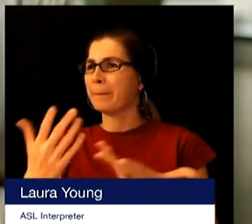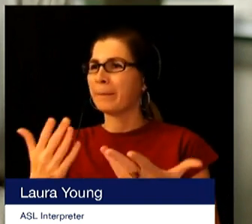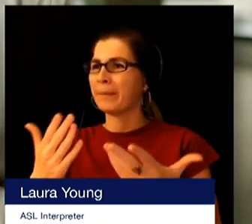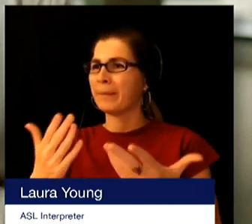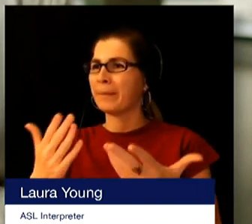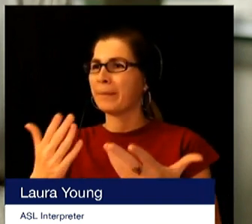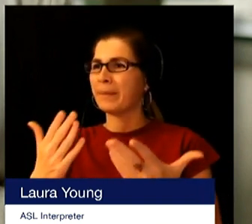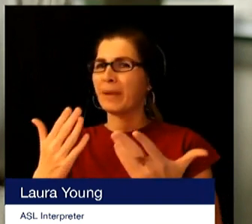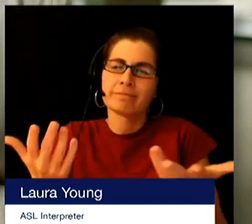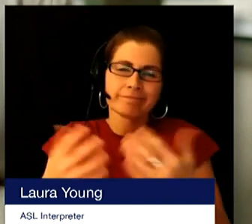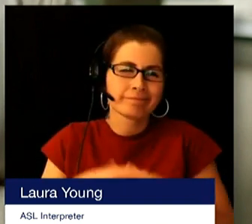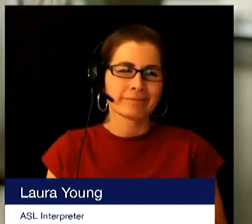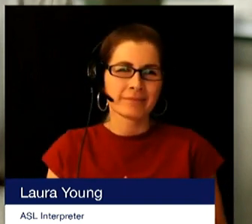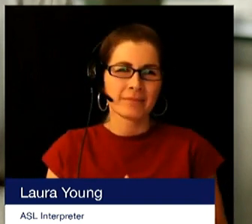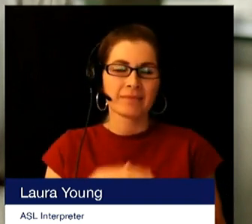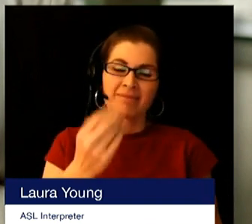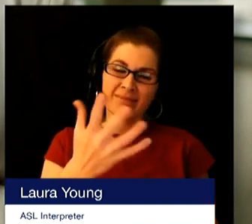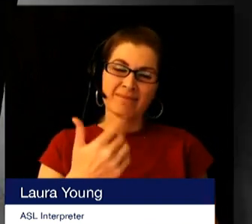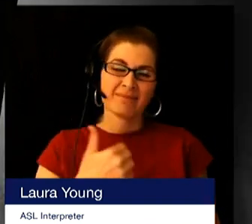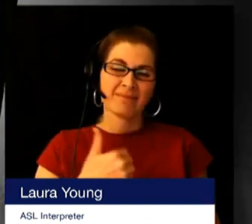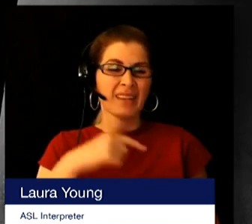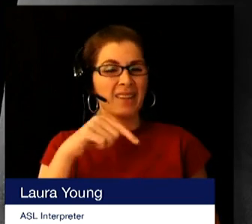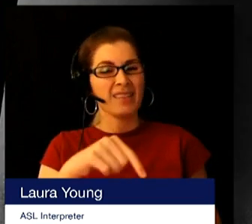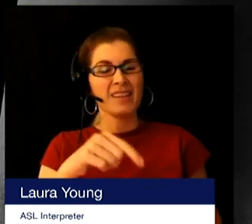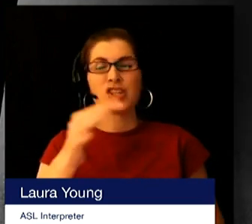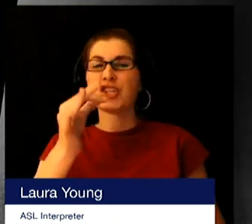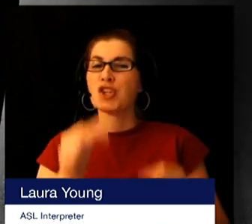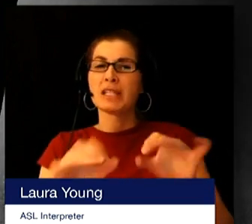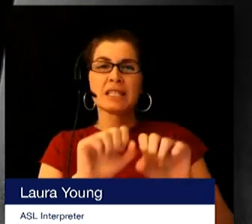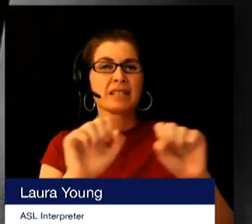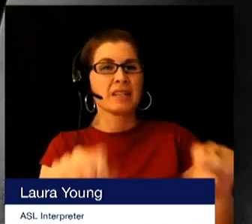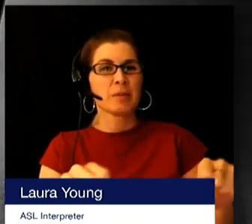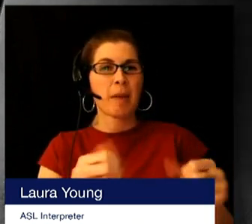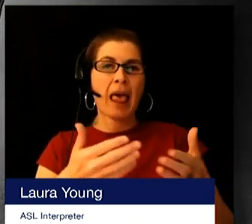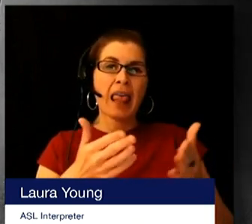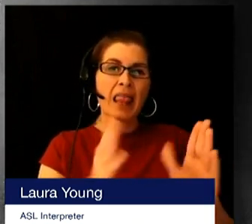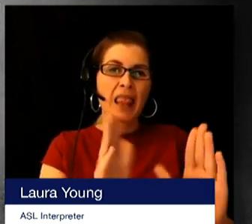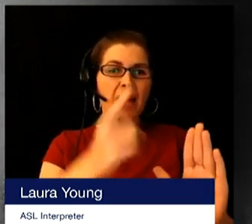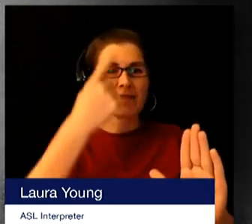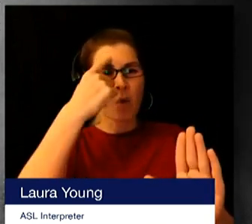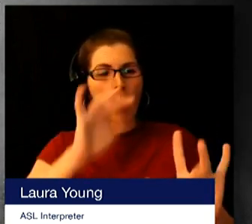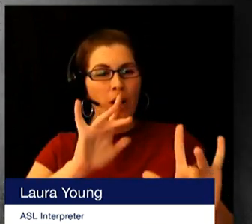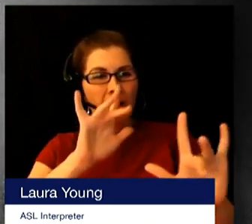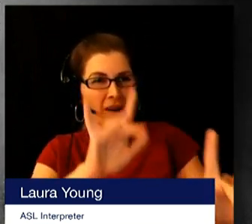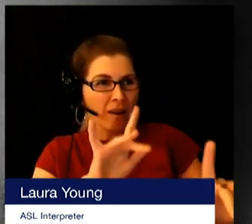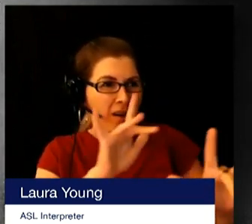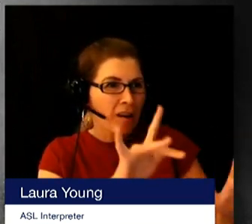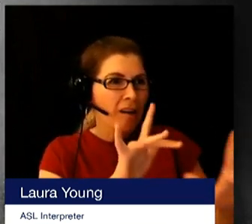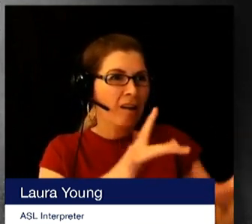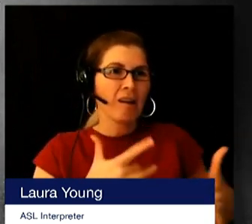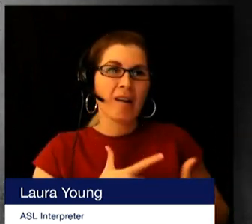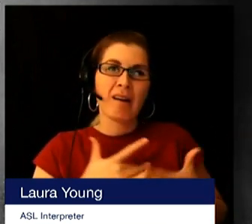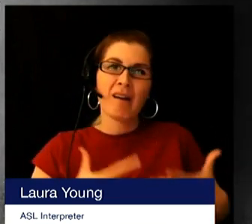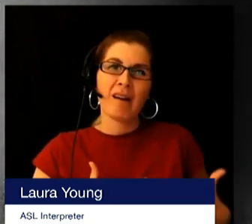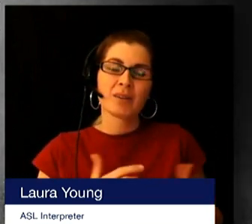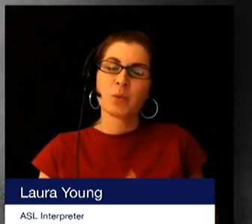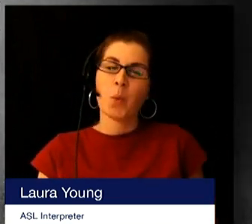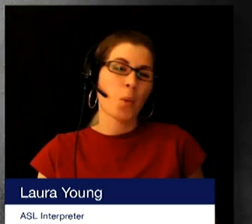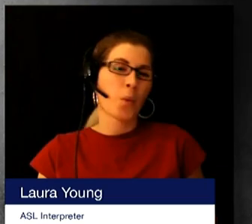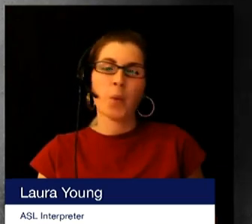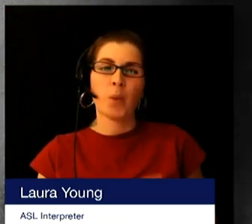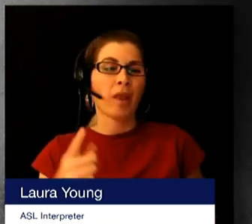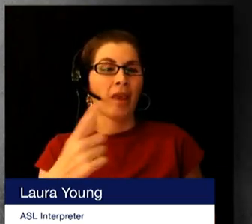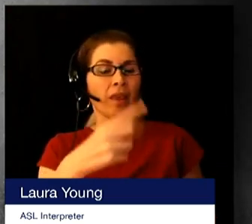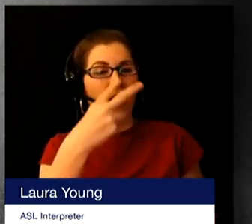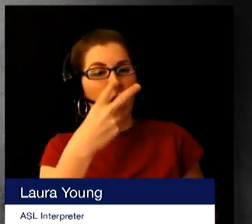process doesn't always allow for compassion. It doesn't always allow for someone to see, okay, I see you as a person. I understand there's some more